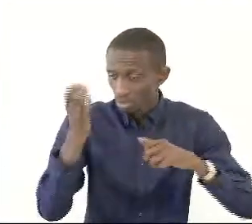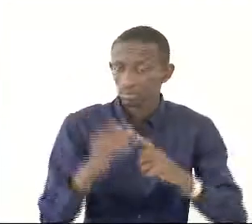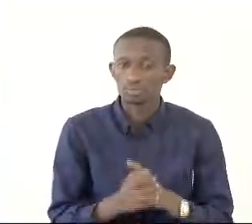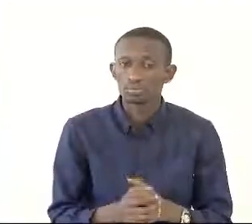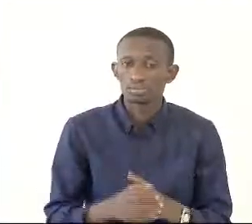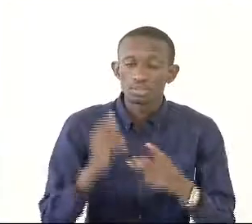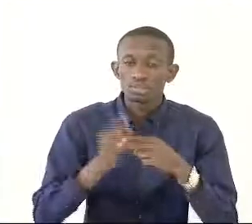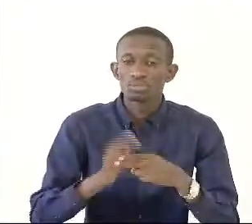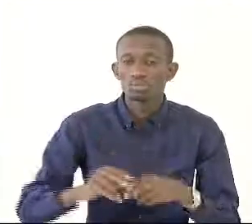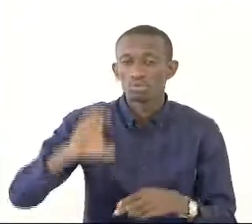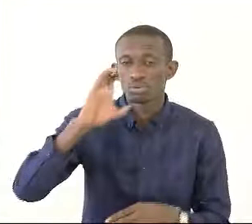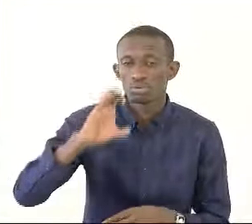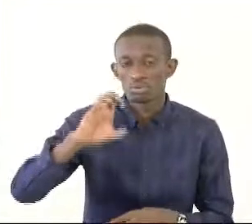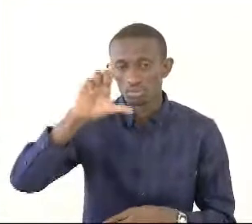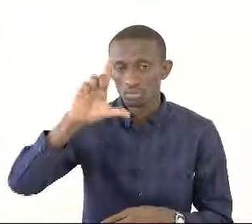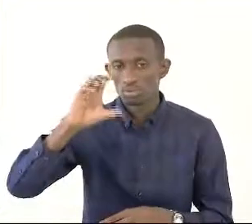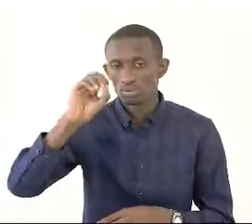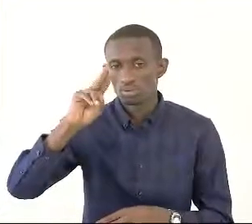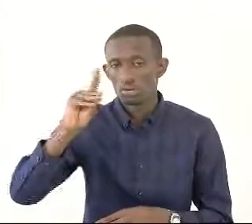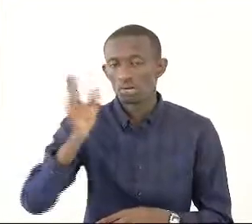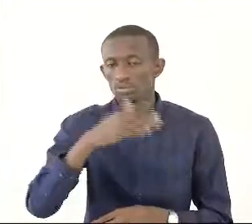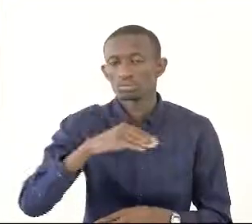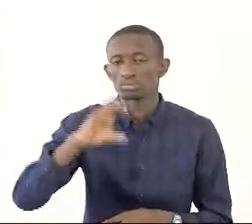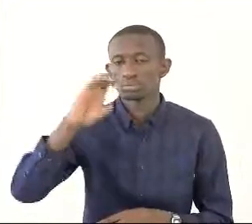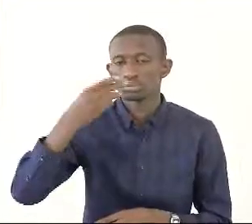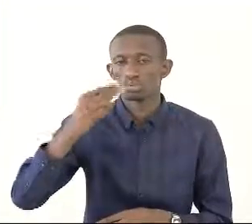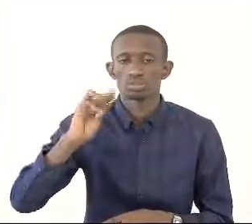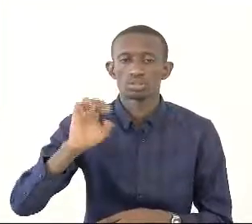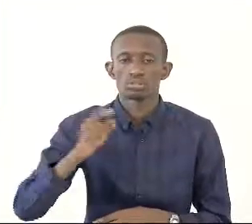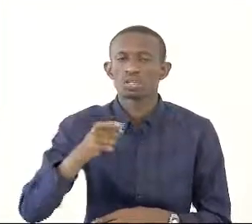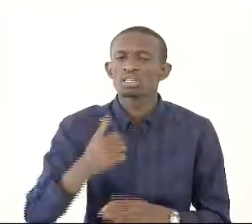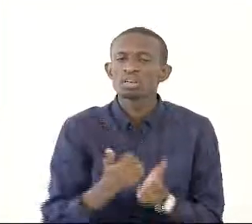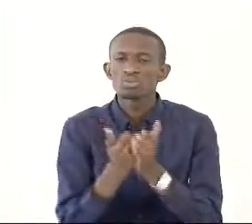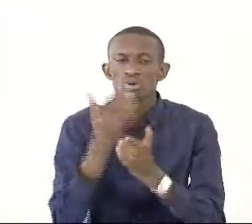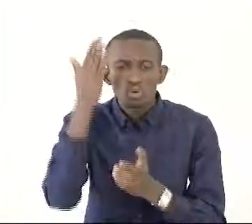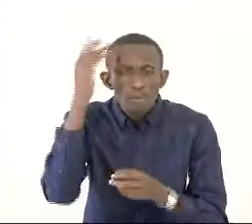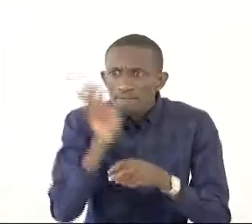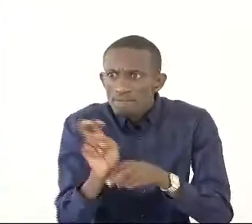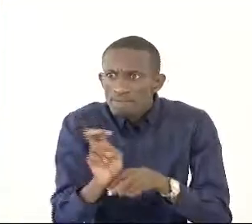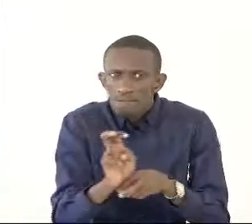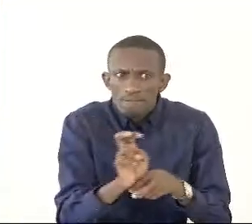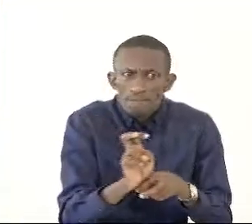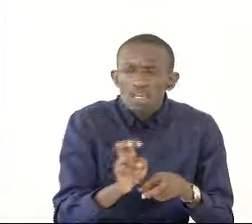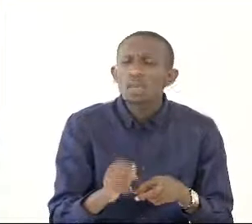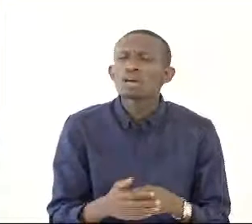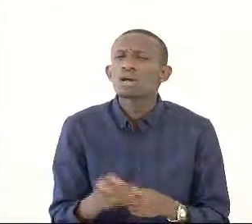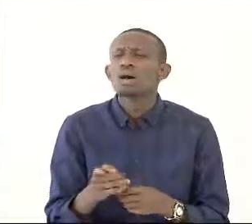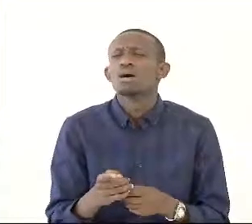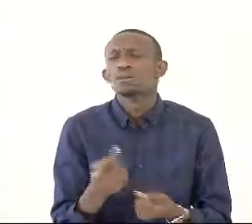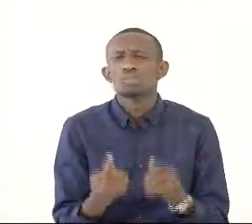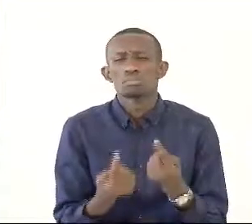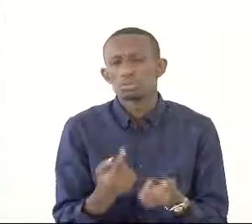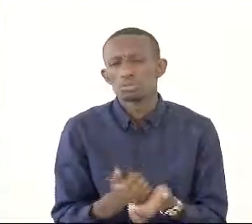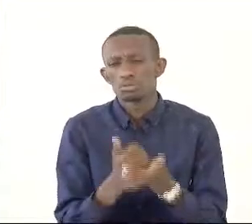cloud chamber is used to display the tracks of charged particles, I'm saying. It is the most useful for studying alpha